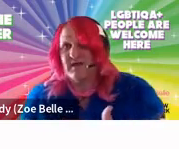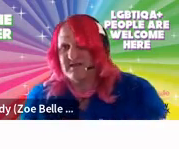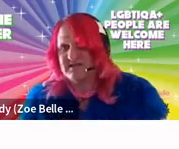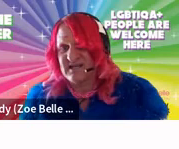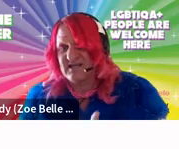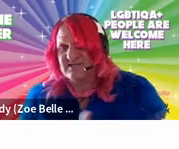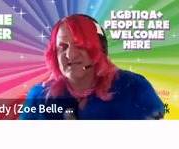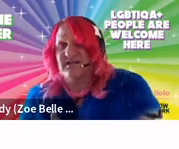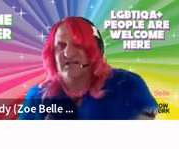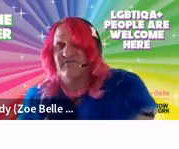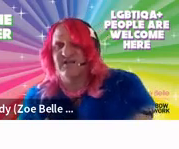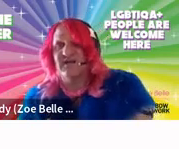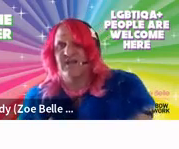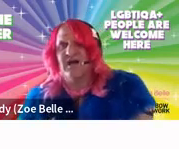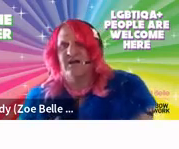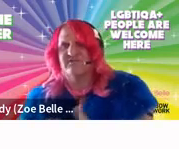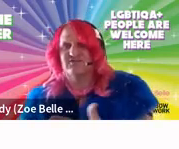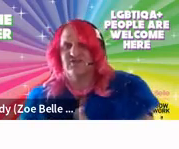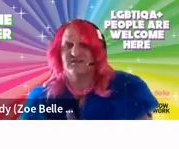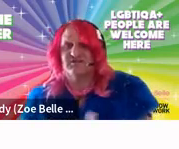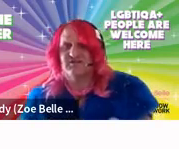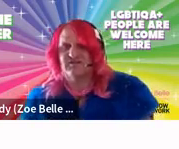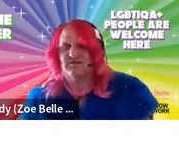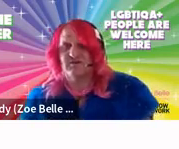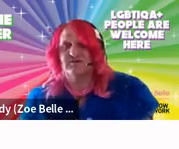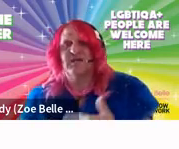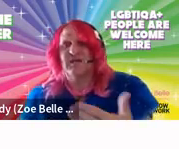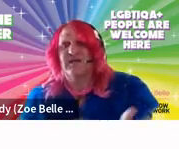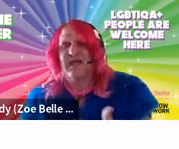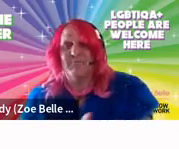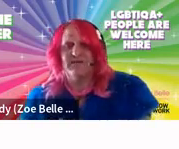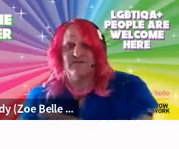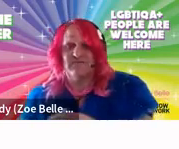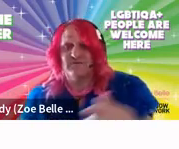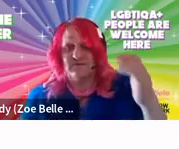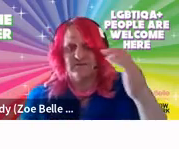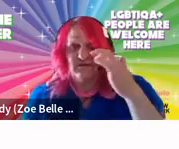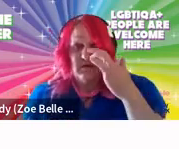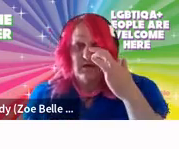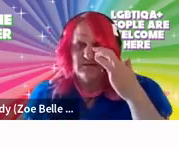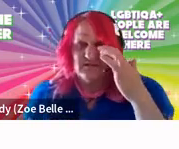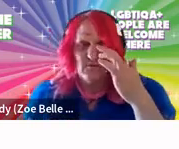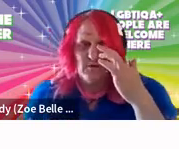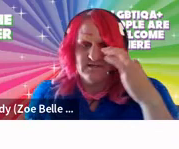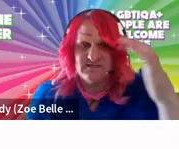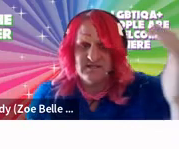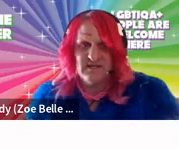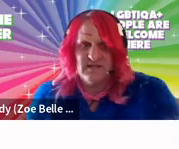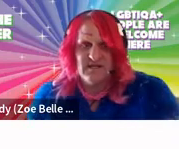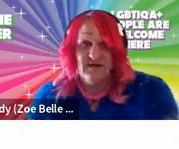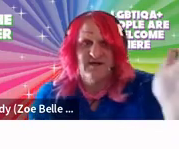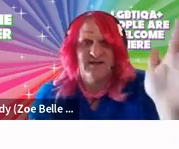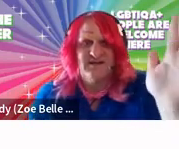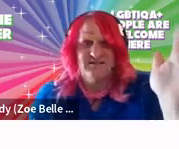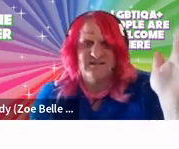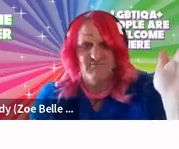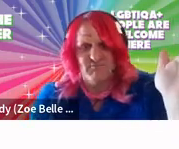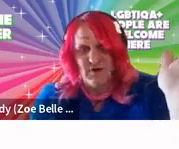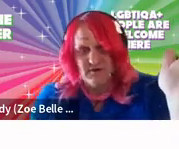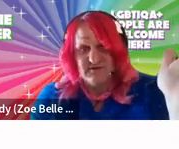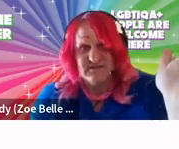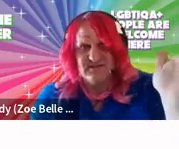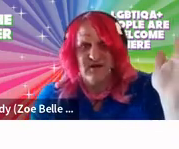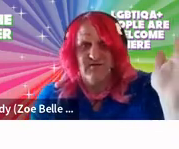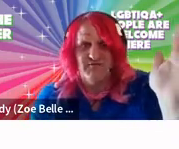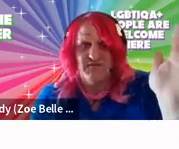when people, I guess, think and start living their lives as trans and gender diverse, it can be different. And so what we see here is